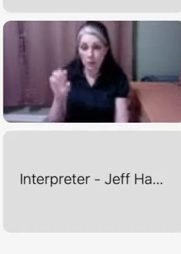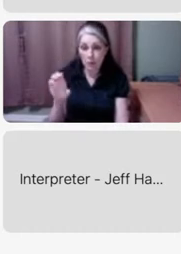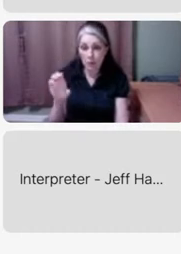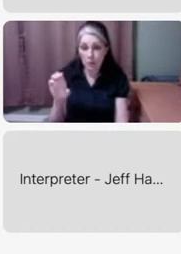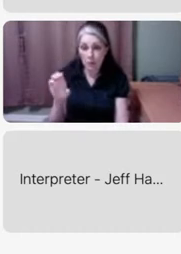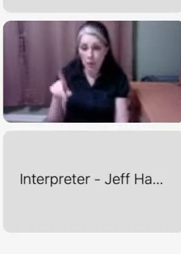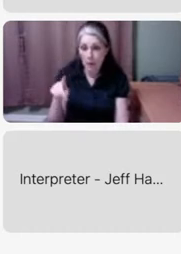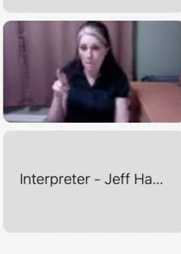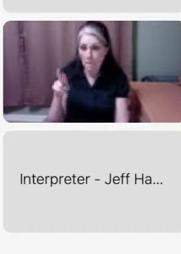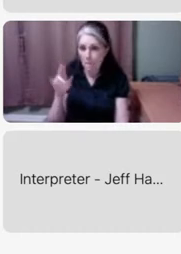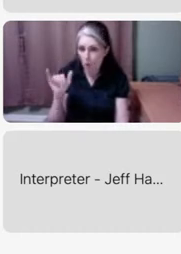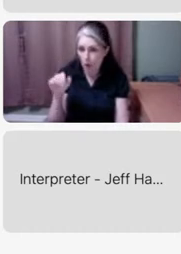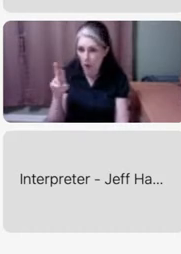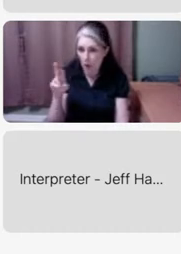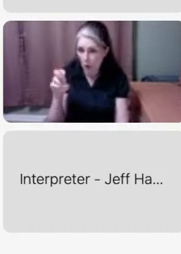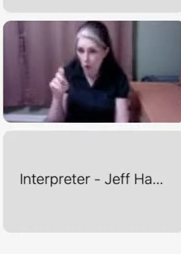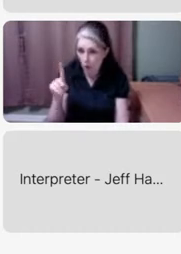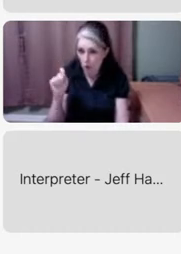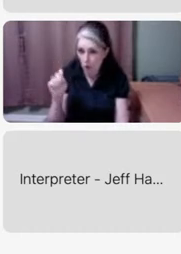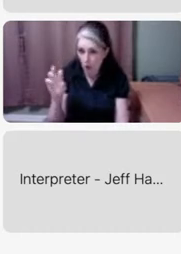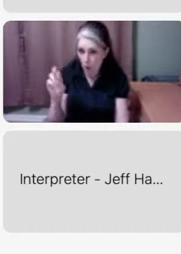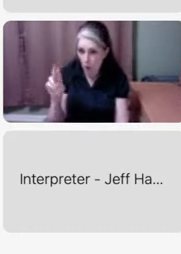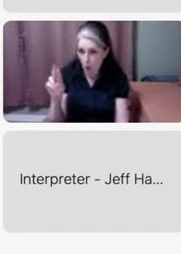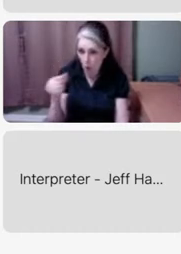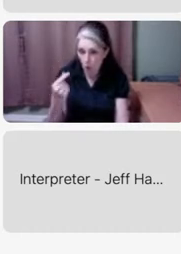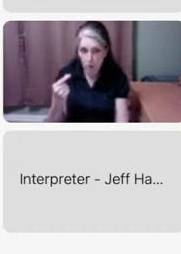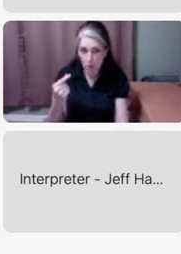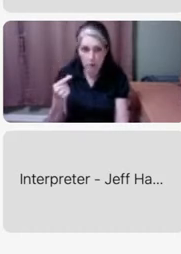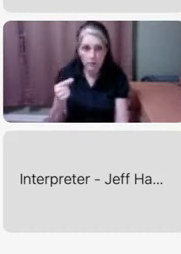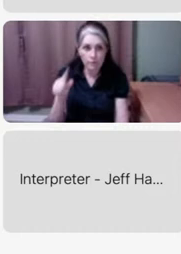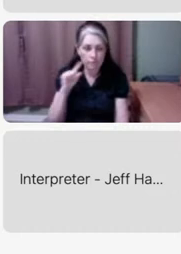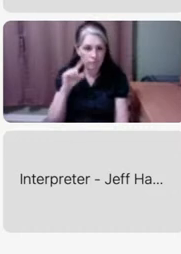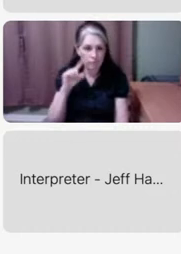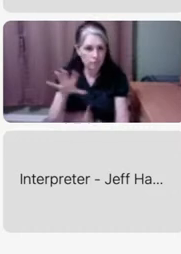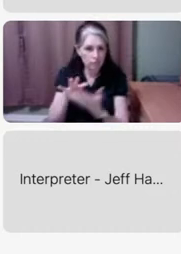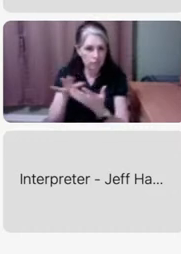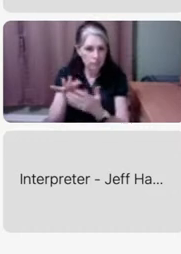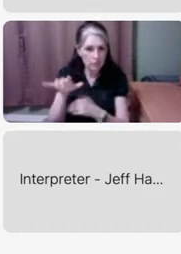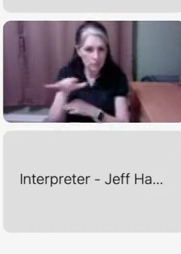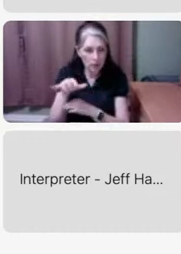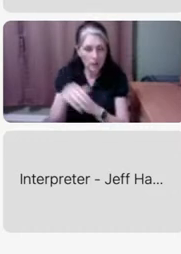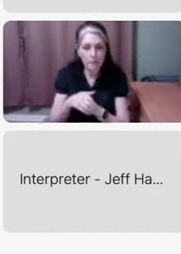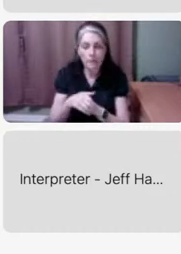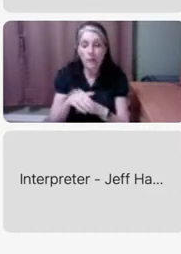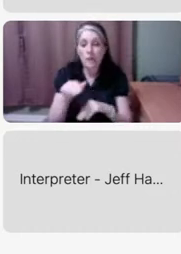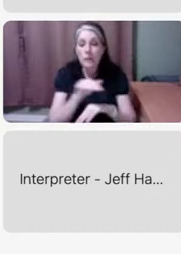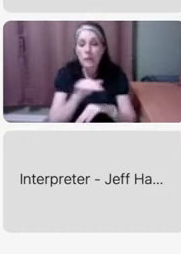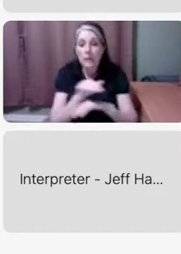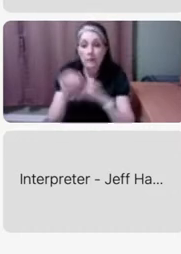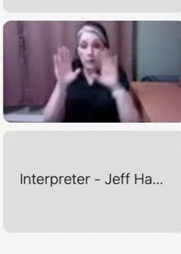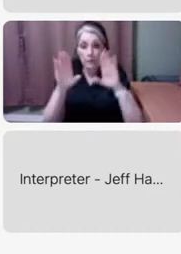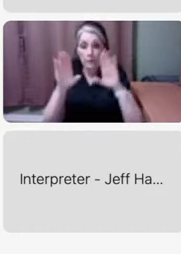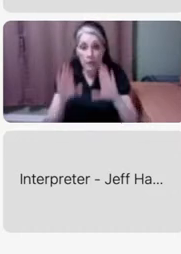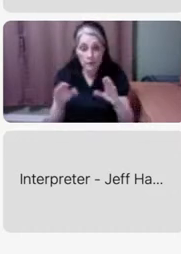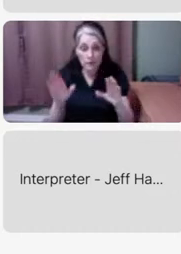and you can make a one-time donation also for the evening of excellence we are going to have uh different pages that